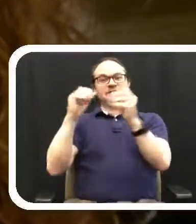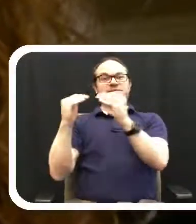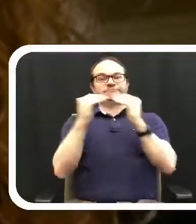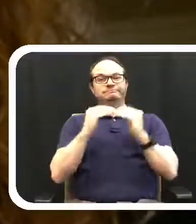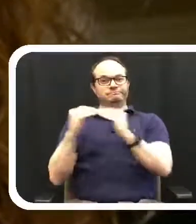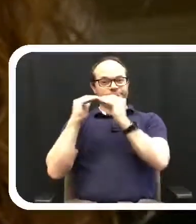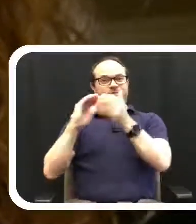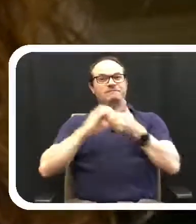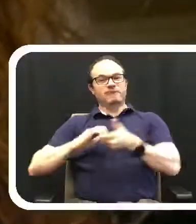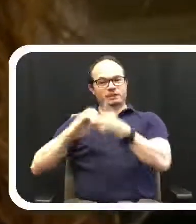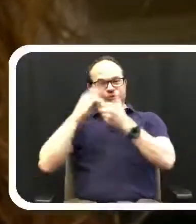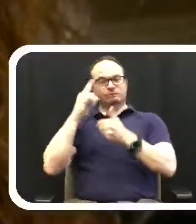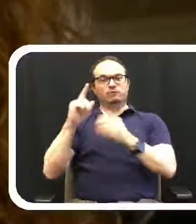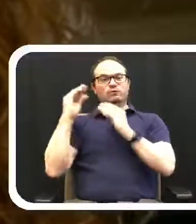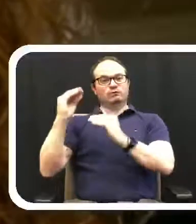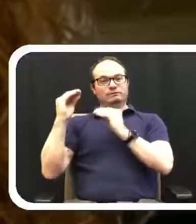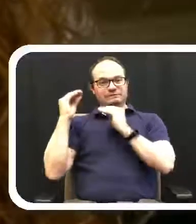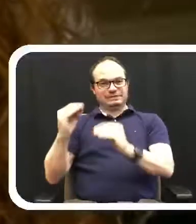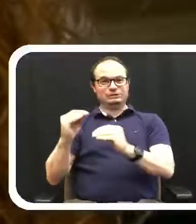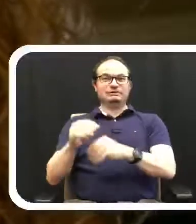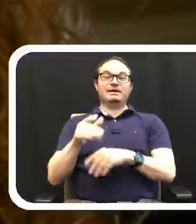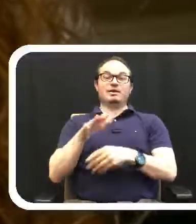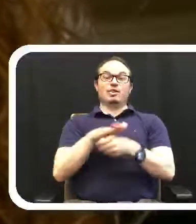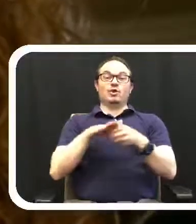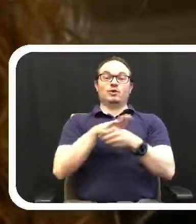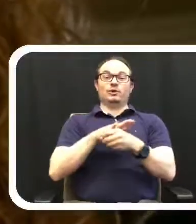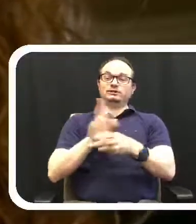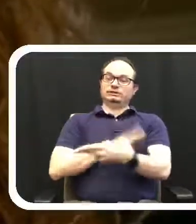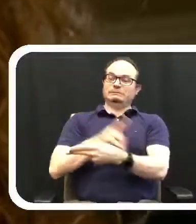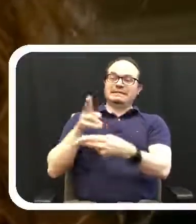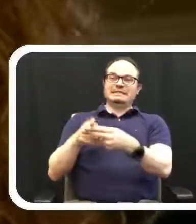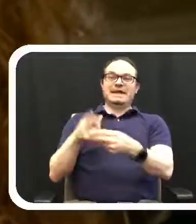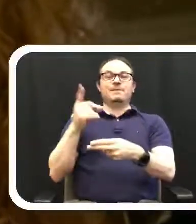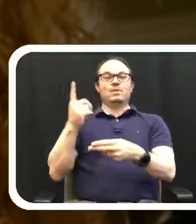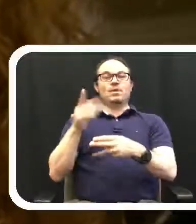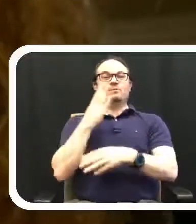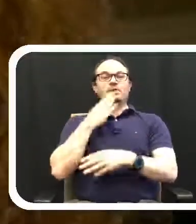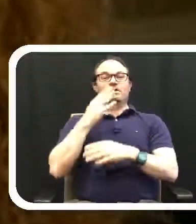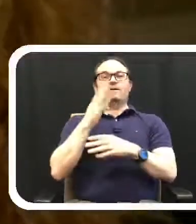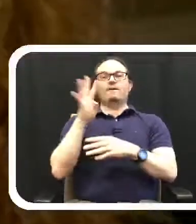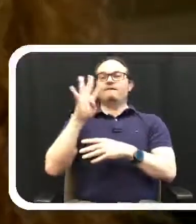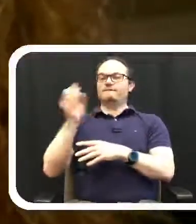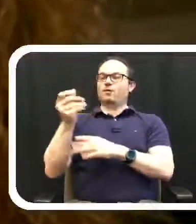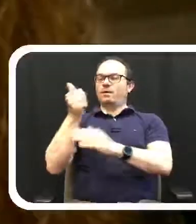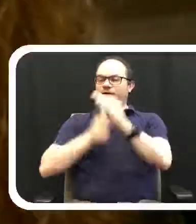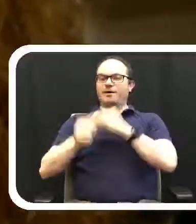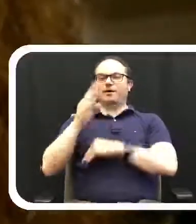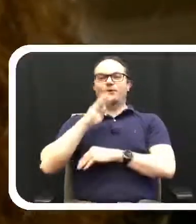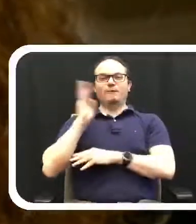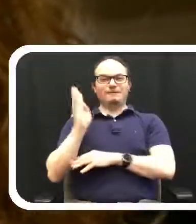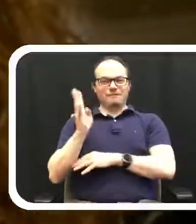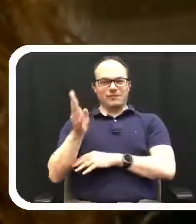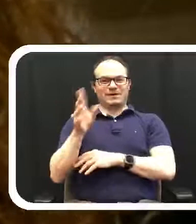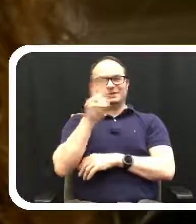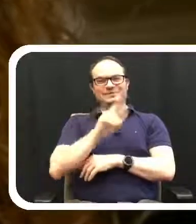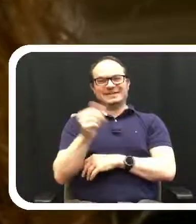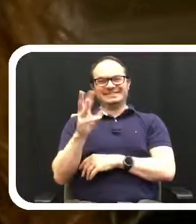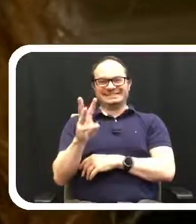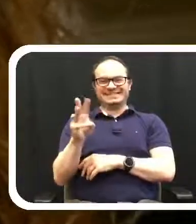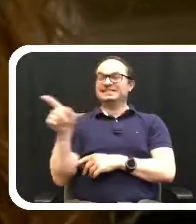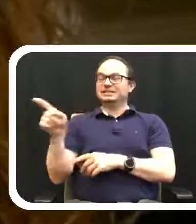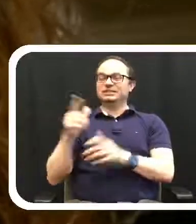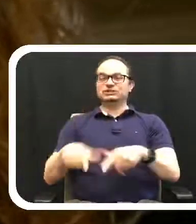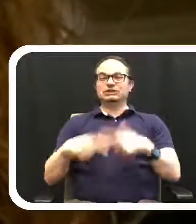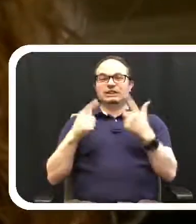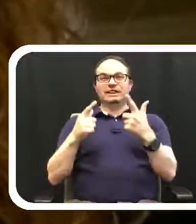Innovation in 2014, and locally she's been named one of Beaumont's 40 Under 40 in 2016. Jennifer lives